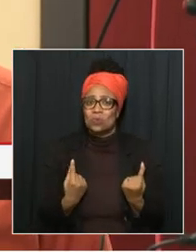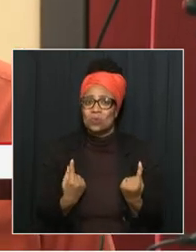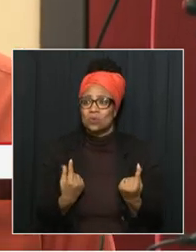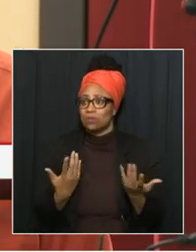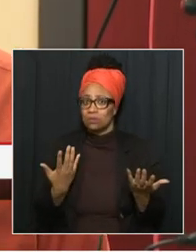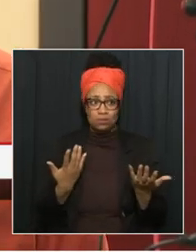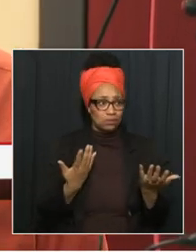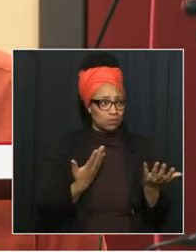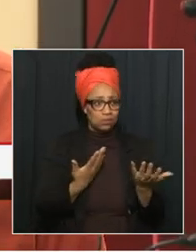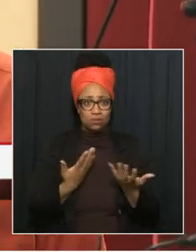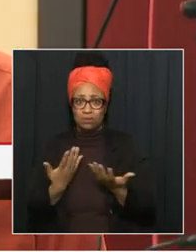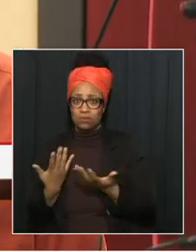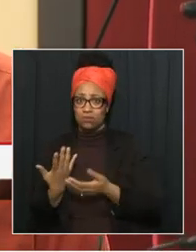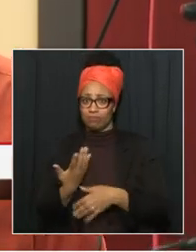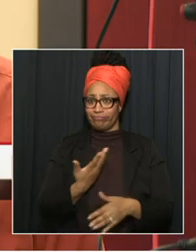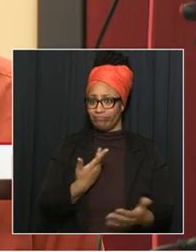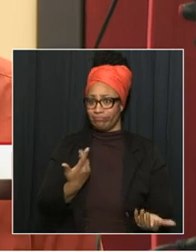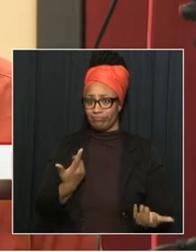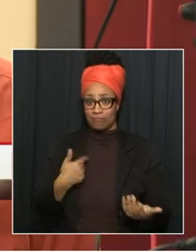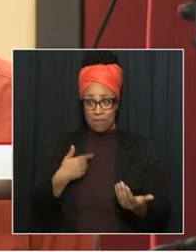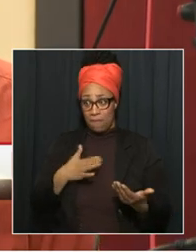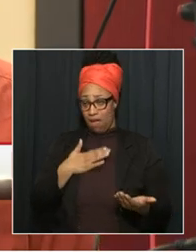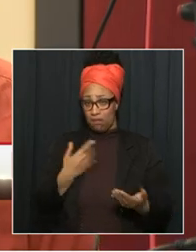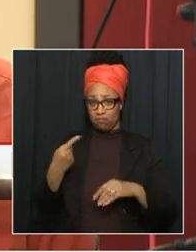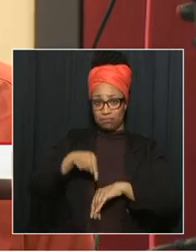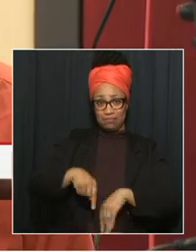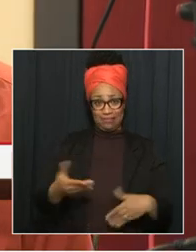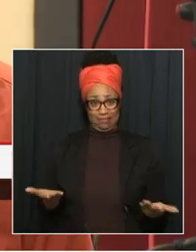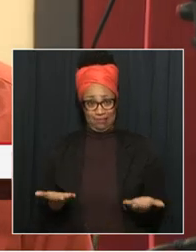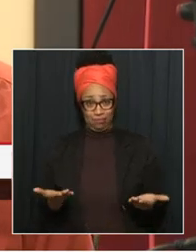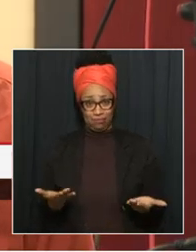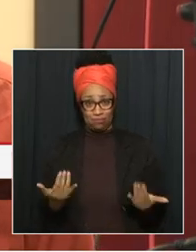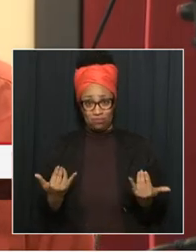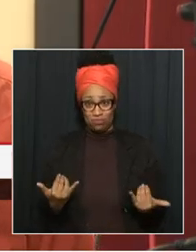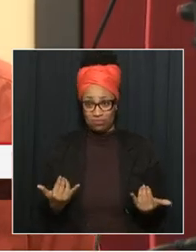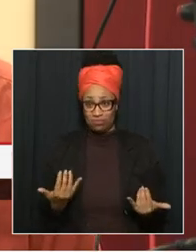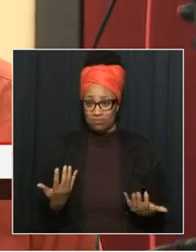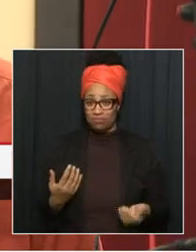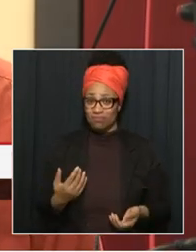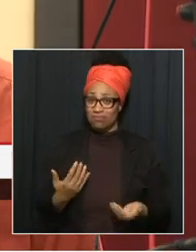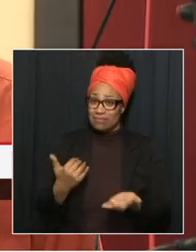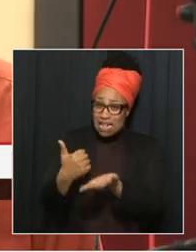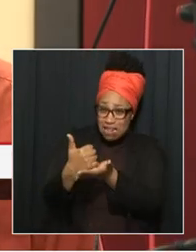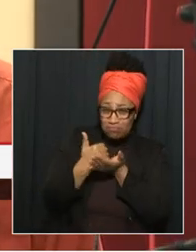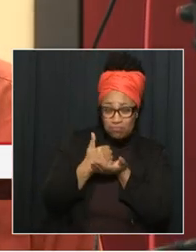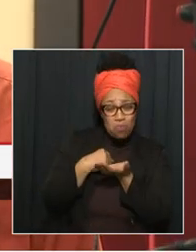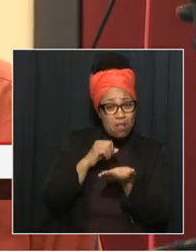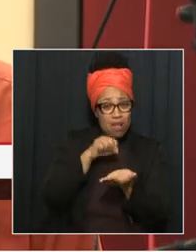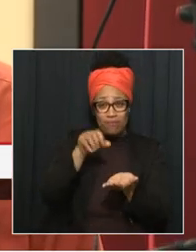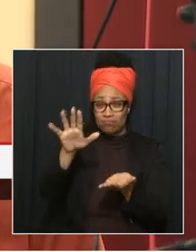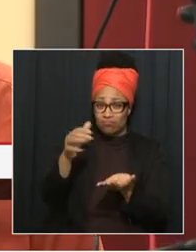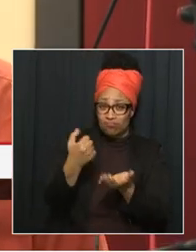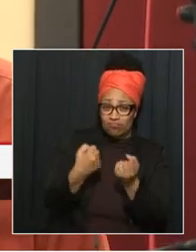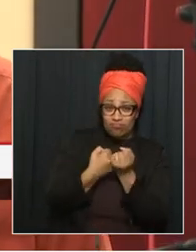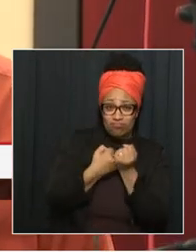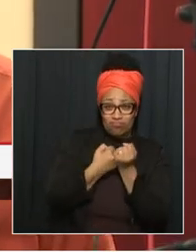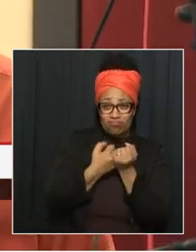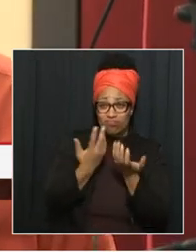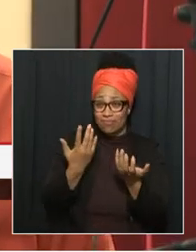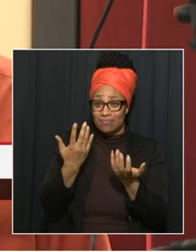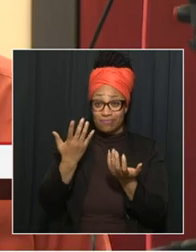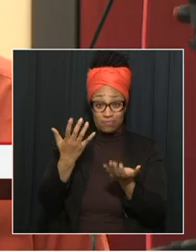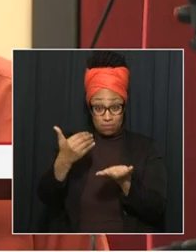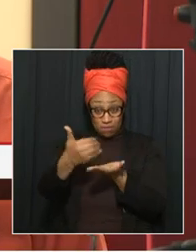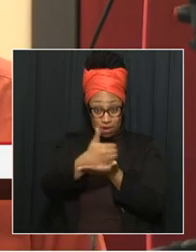help, because I'm a little bit above my rent and I can't afford it, but I am a senior citizen. I do